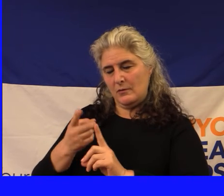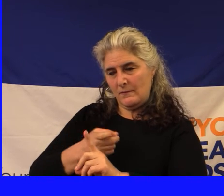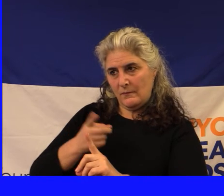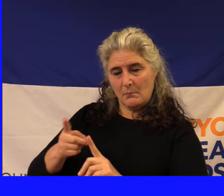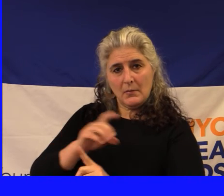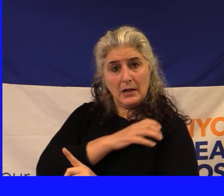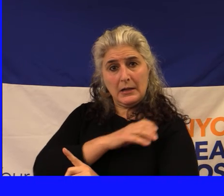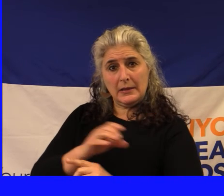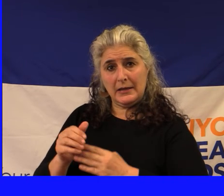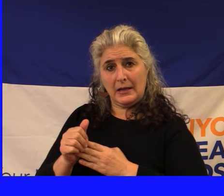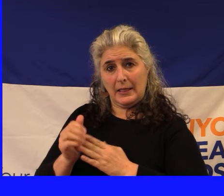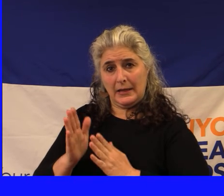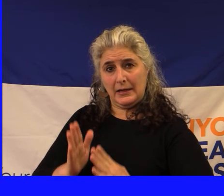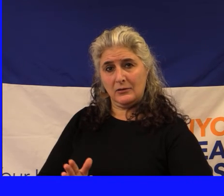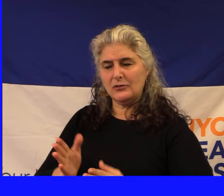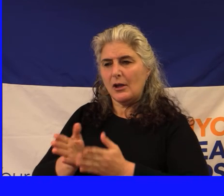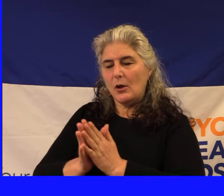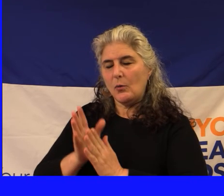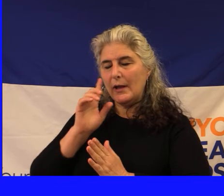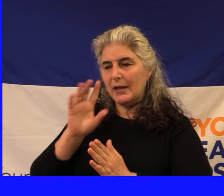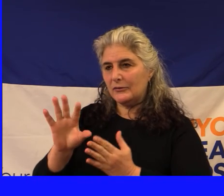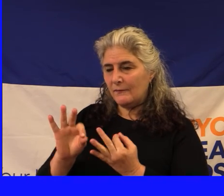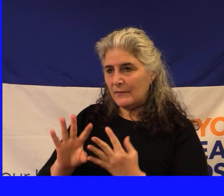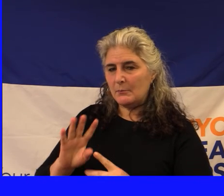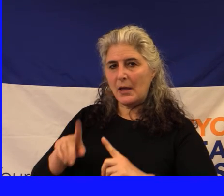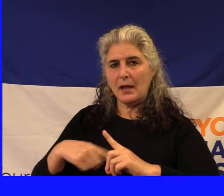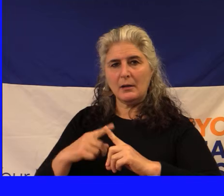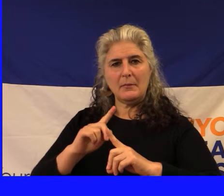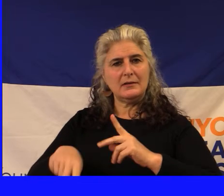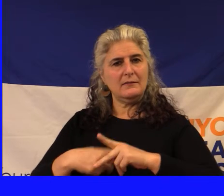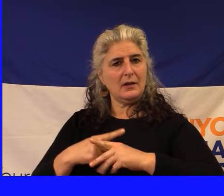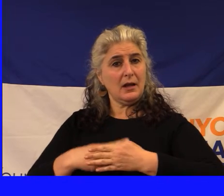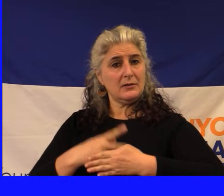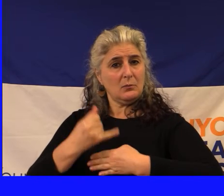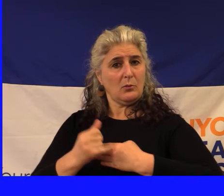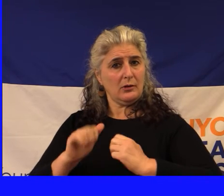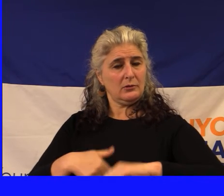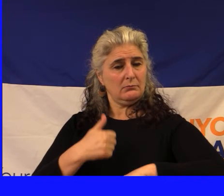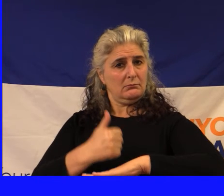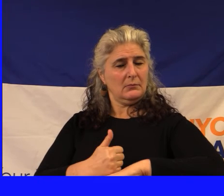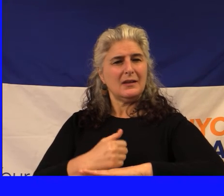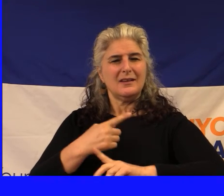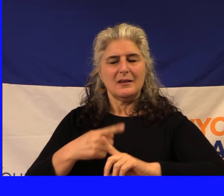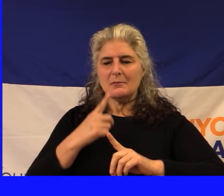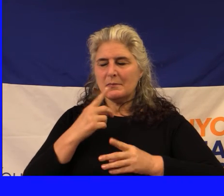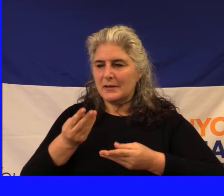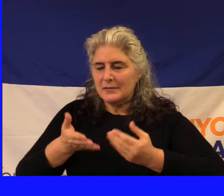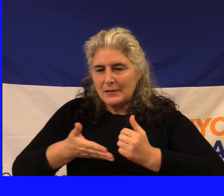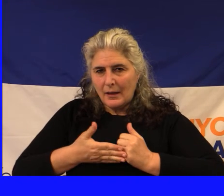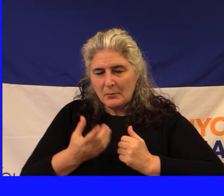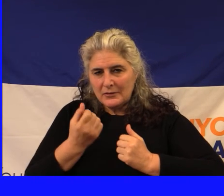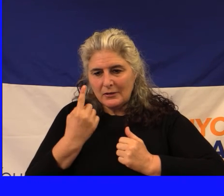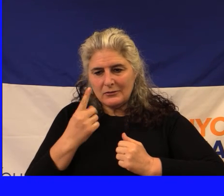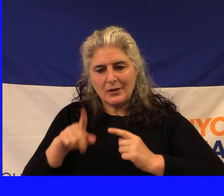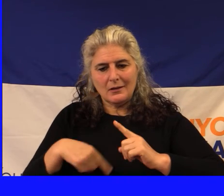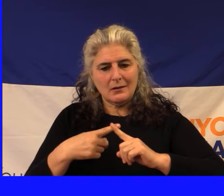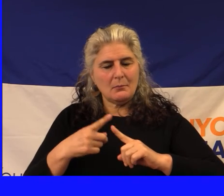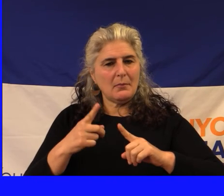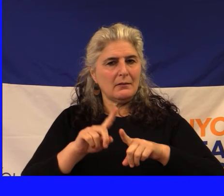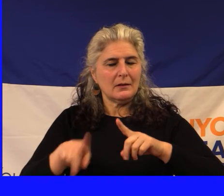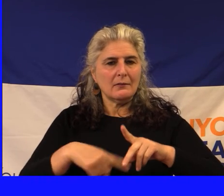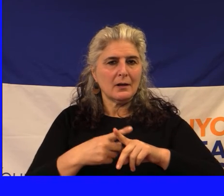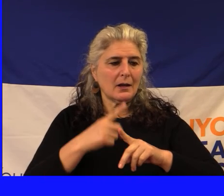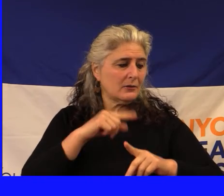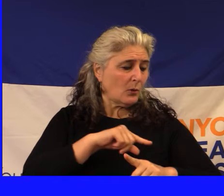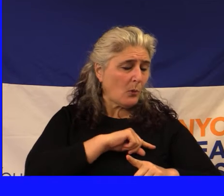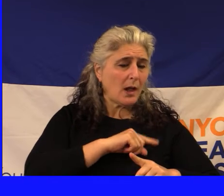in improving care, to provide feedback on project implementation, and to give us insights on the quality and level of detail on the